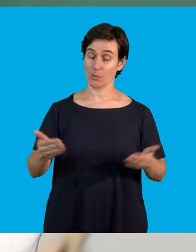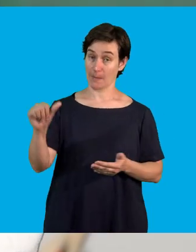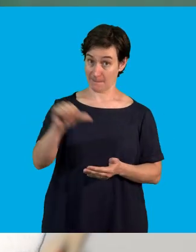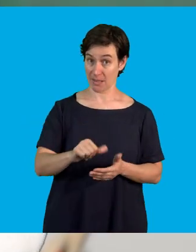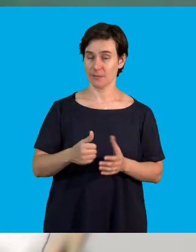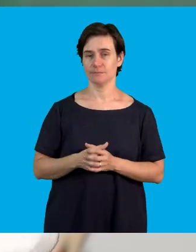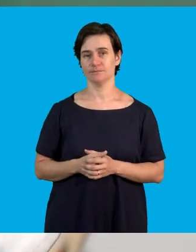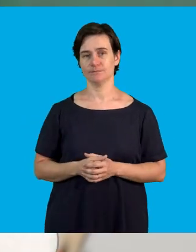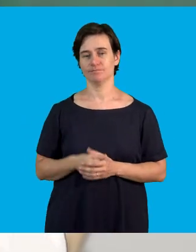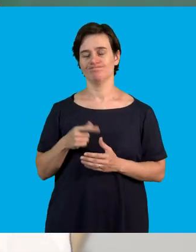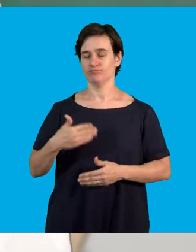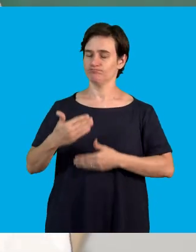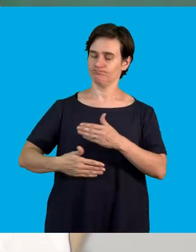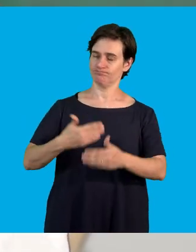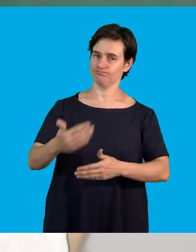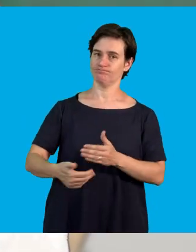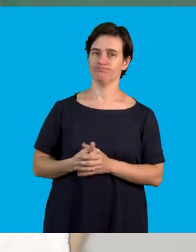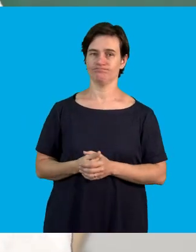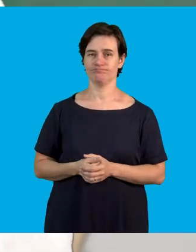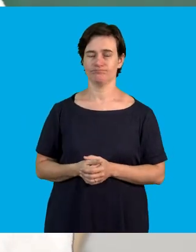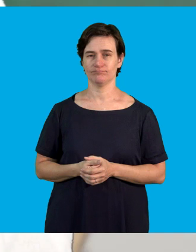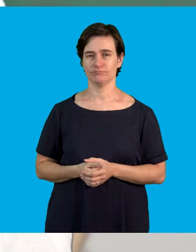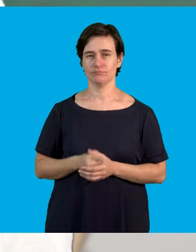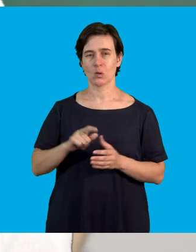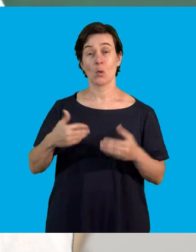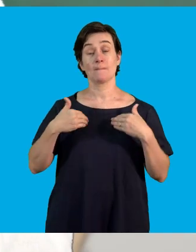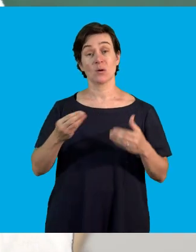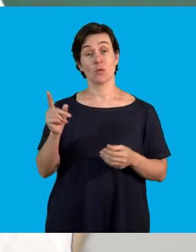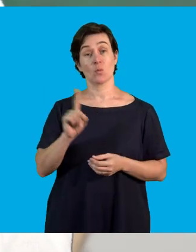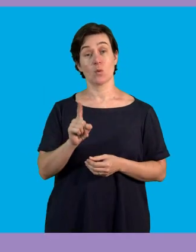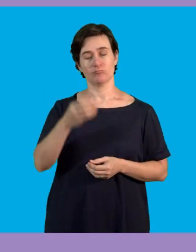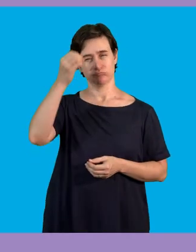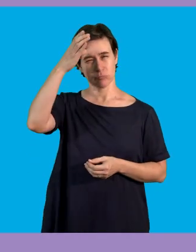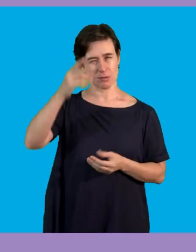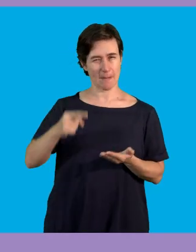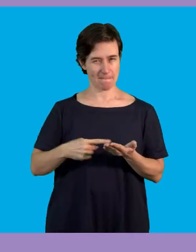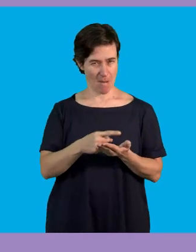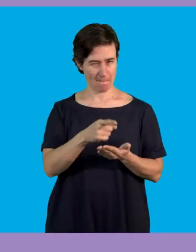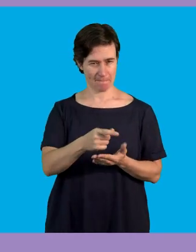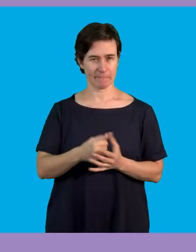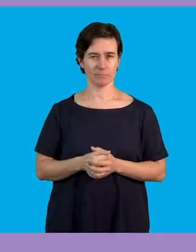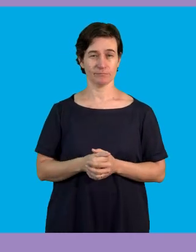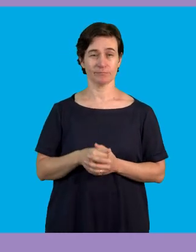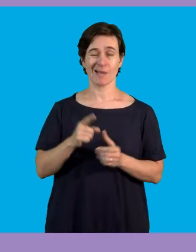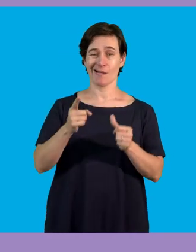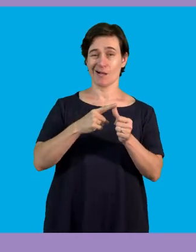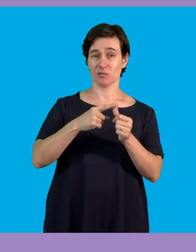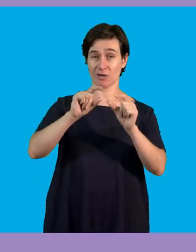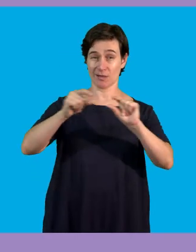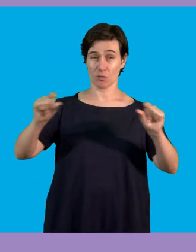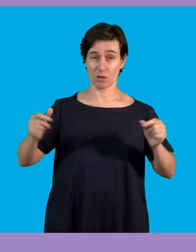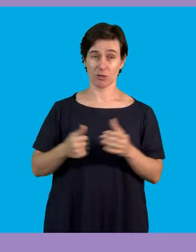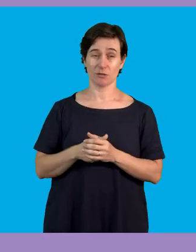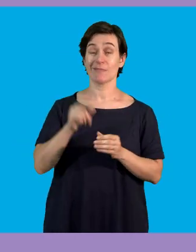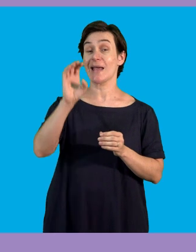Welcome back. Let us continue. Let's start with our concept map. We're doing algebraic